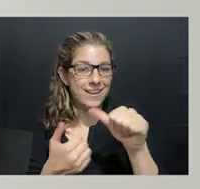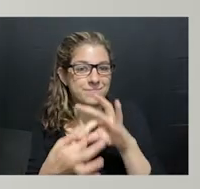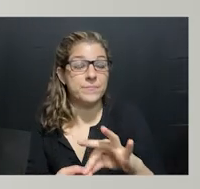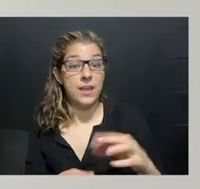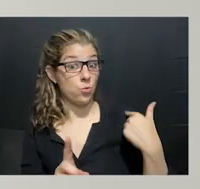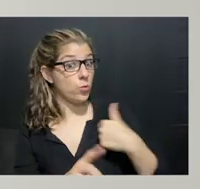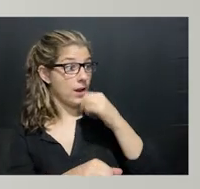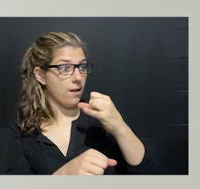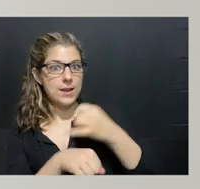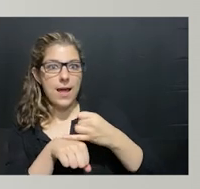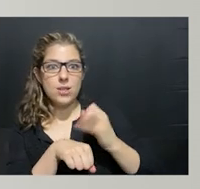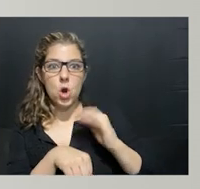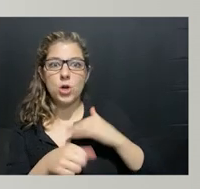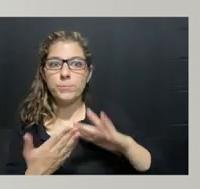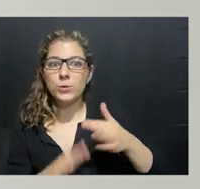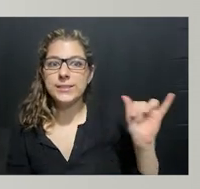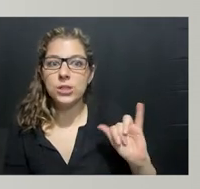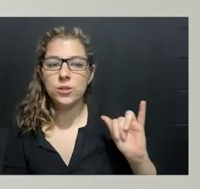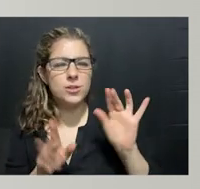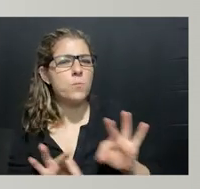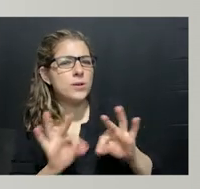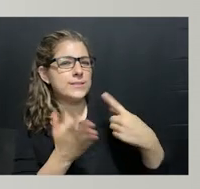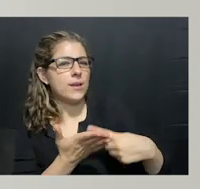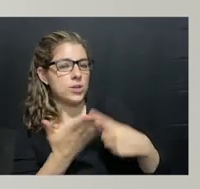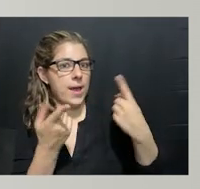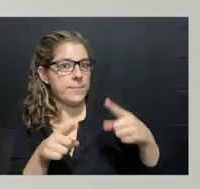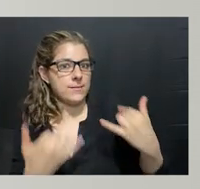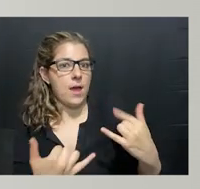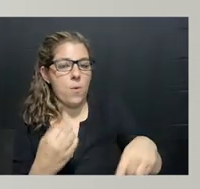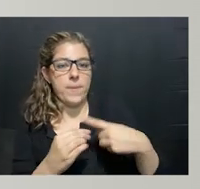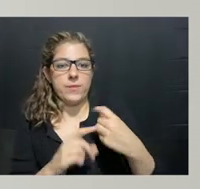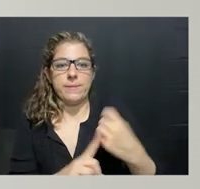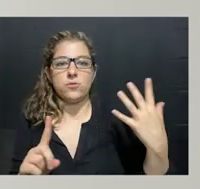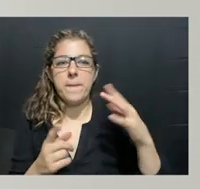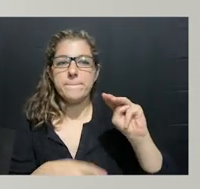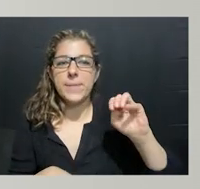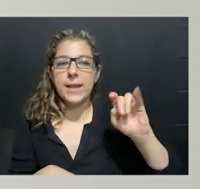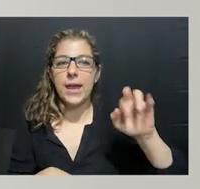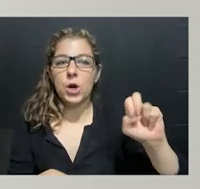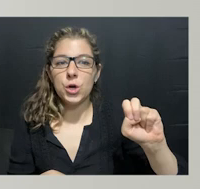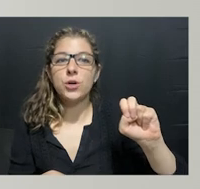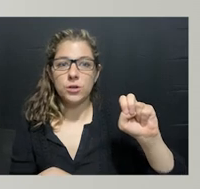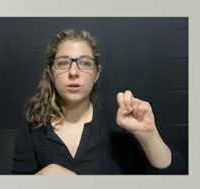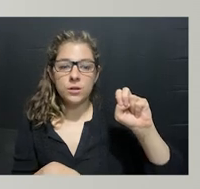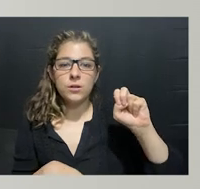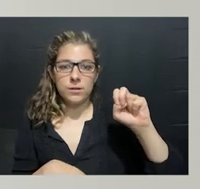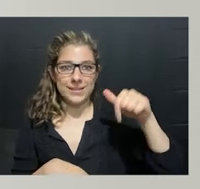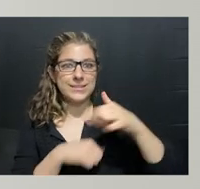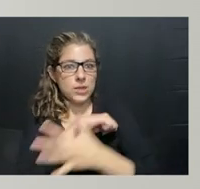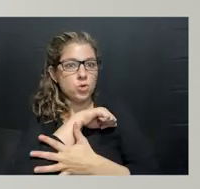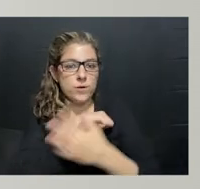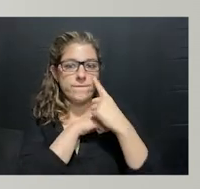an island in our individual communities. There's an important discussion that's taking place right now about the expansion of Medicare in